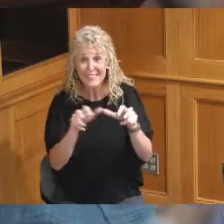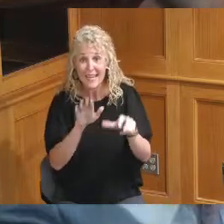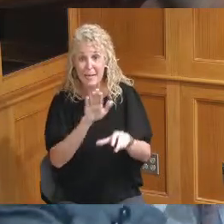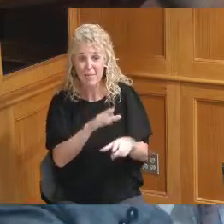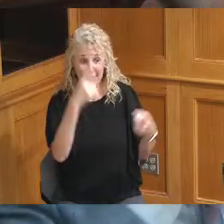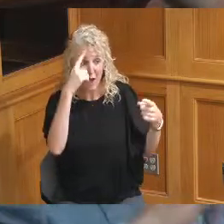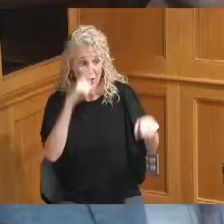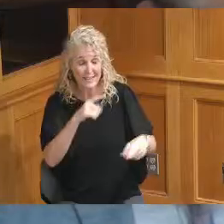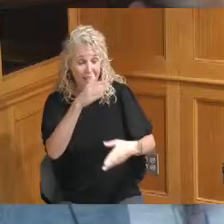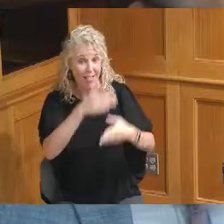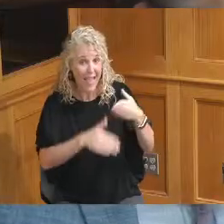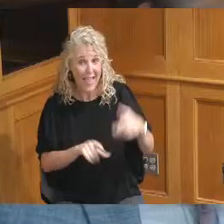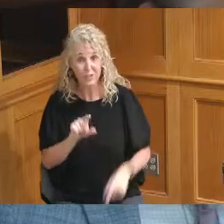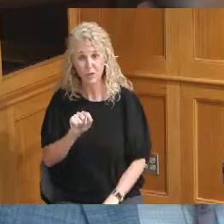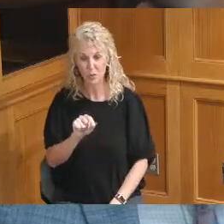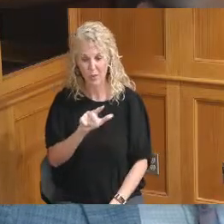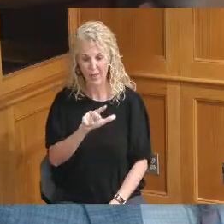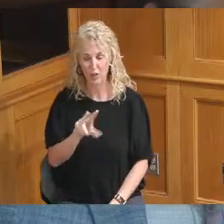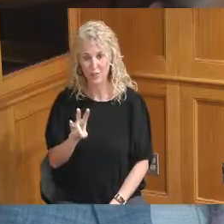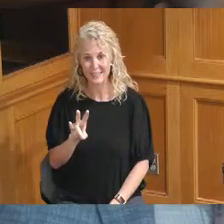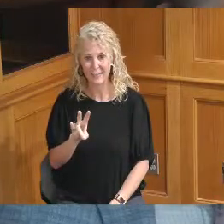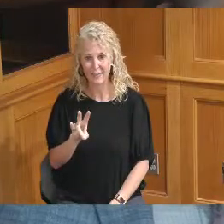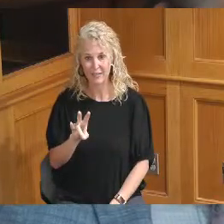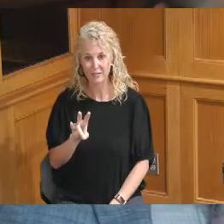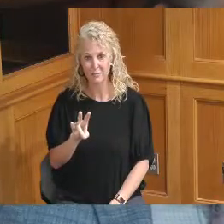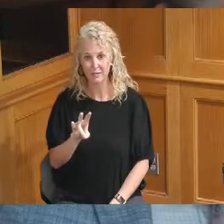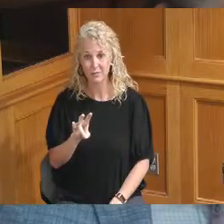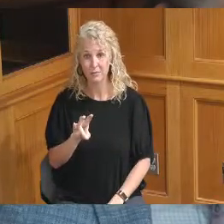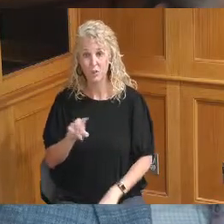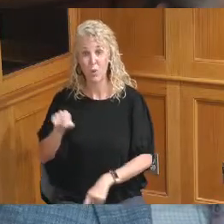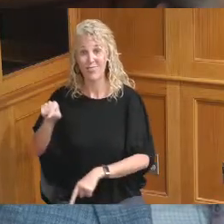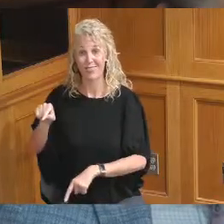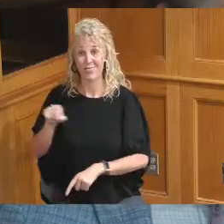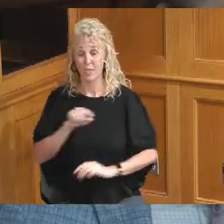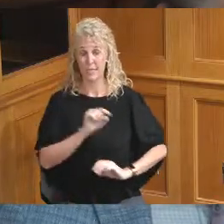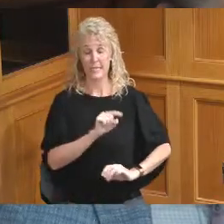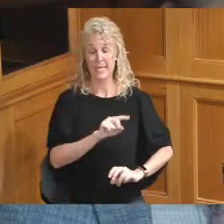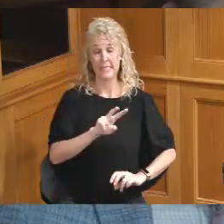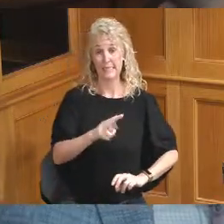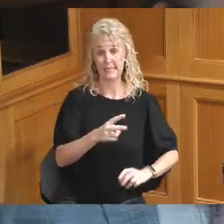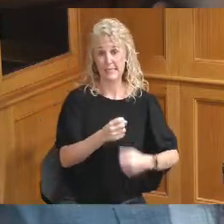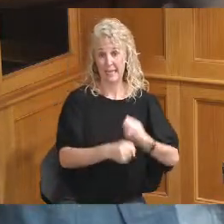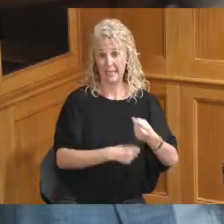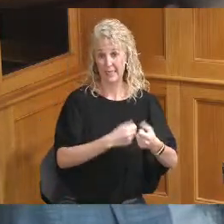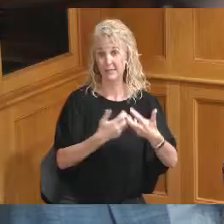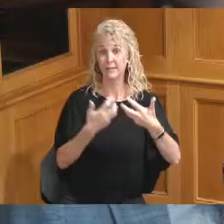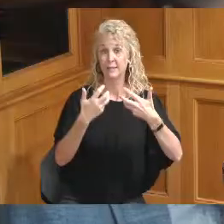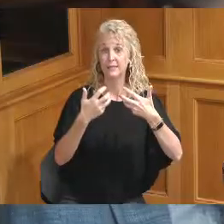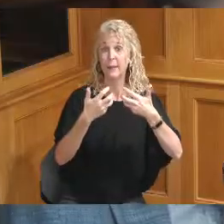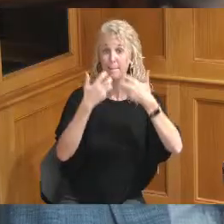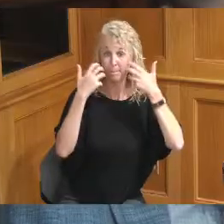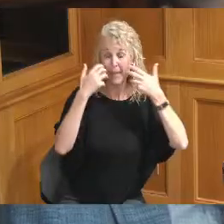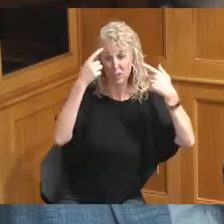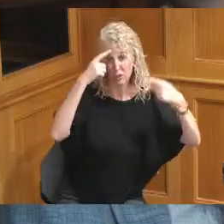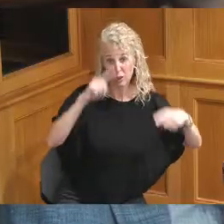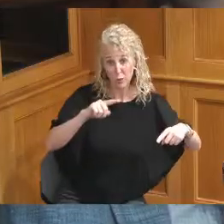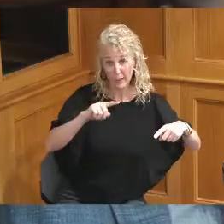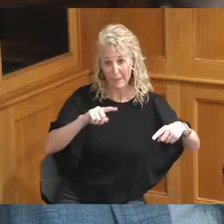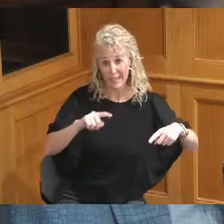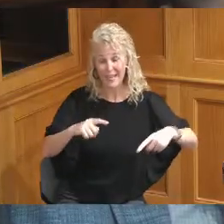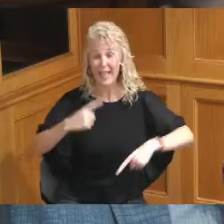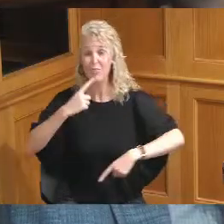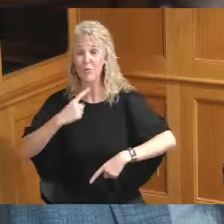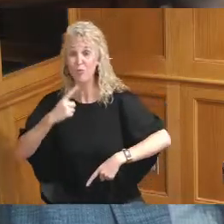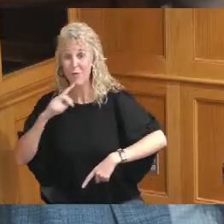we would be negotiating, this is the second deal with the Bengals, we would be negotiating a 3rd deal plus the Reds'